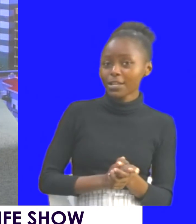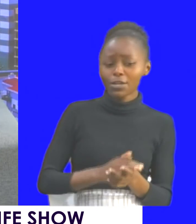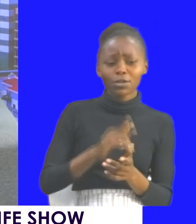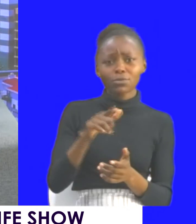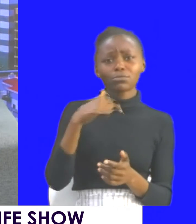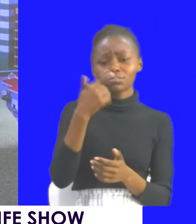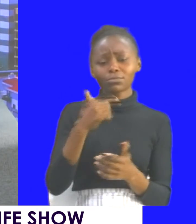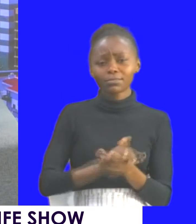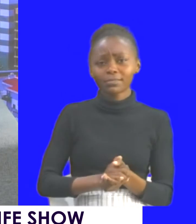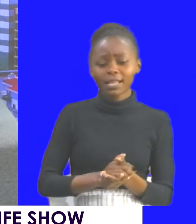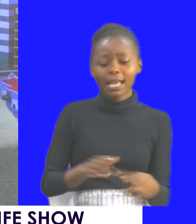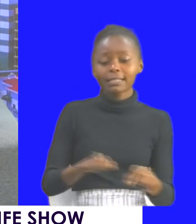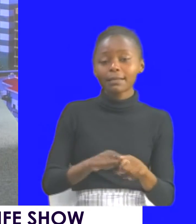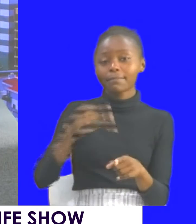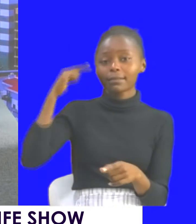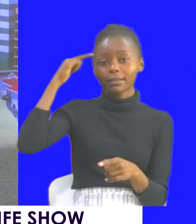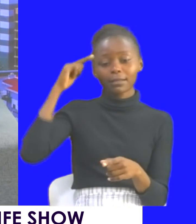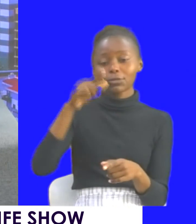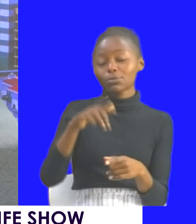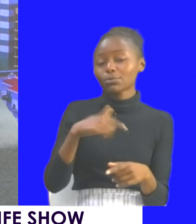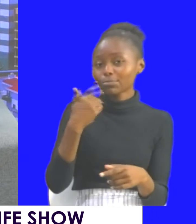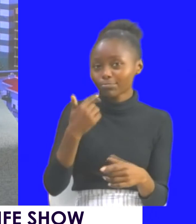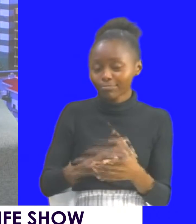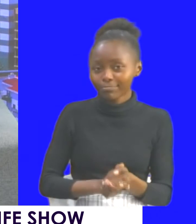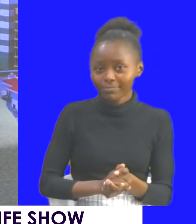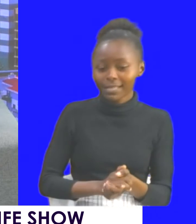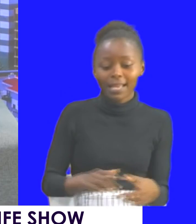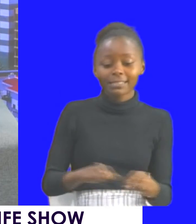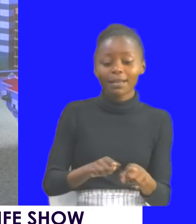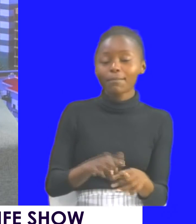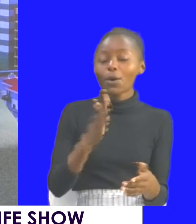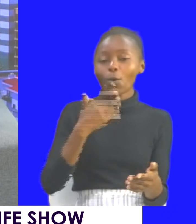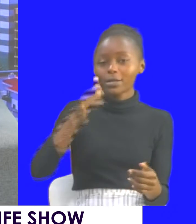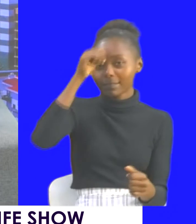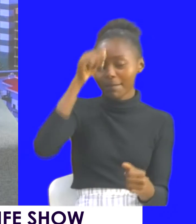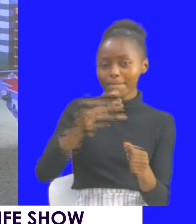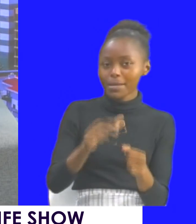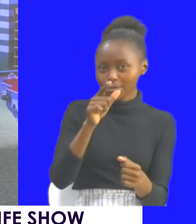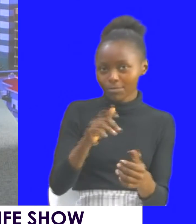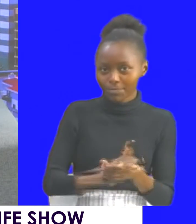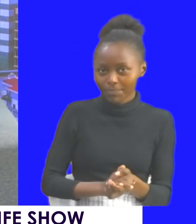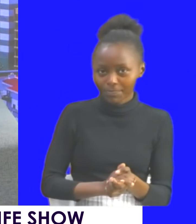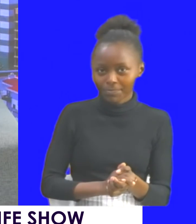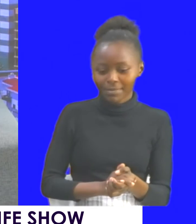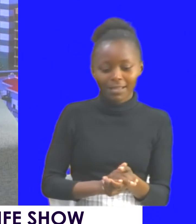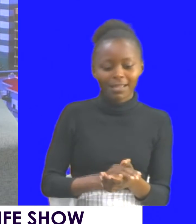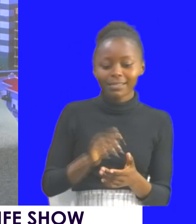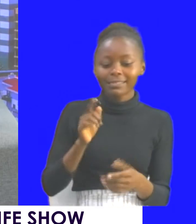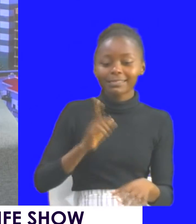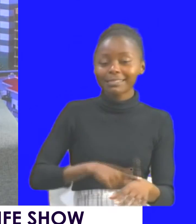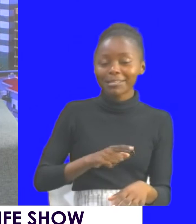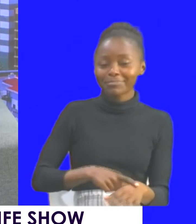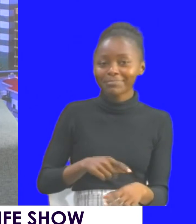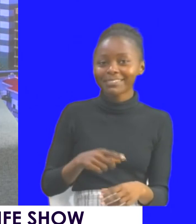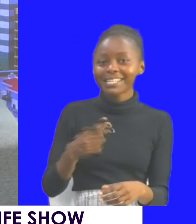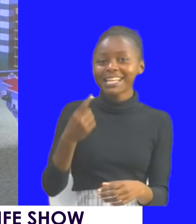you are? I need to remind you this, and that's why I'm getting a bit serious when I get to speak about this topic